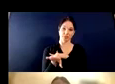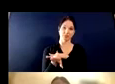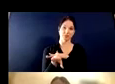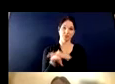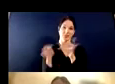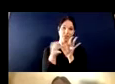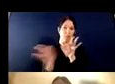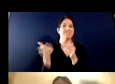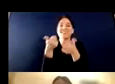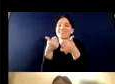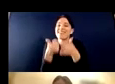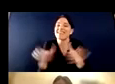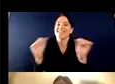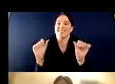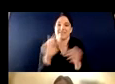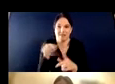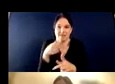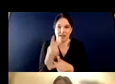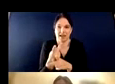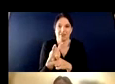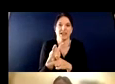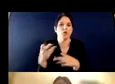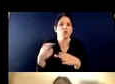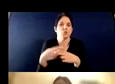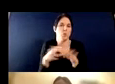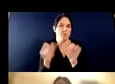as soon as possible.